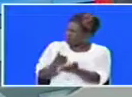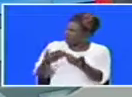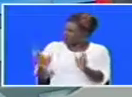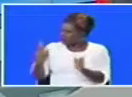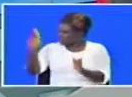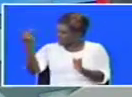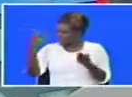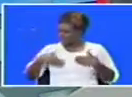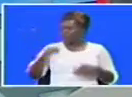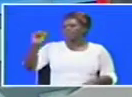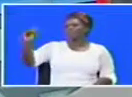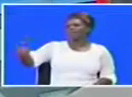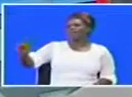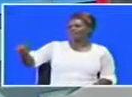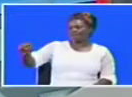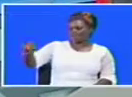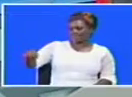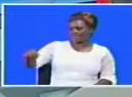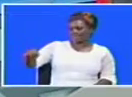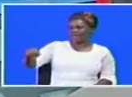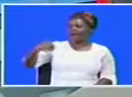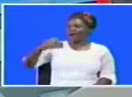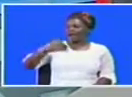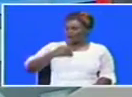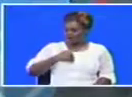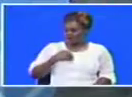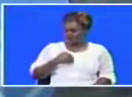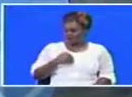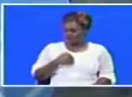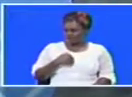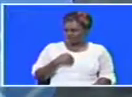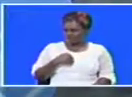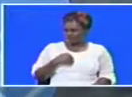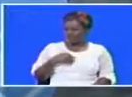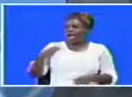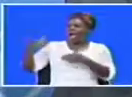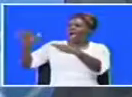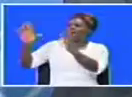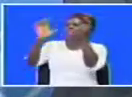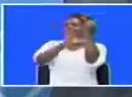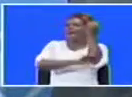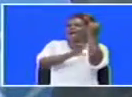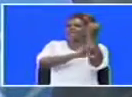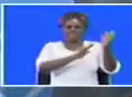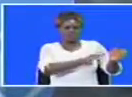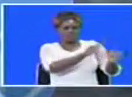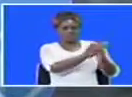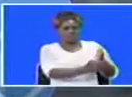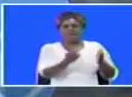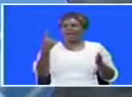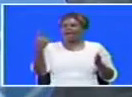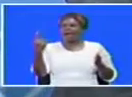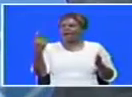open to Kenyans? Yes, it is open to Kenyans. We have foreign coverage. Which is up to